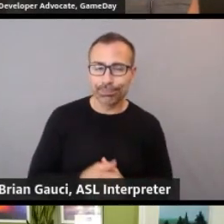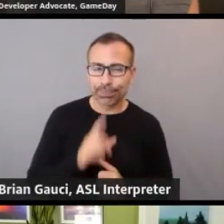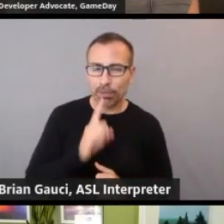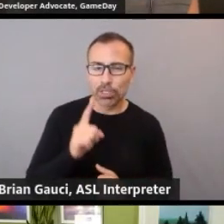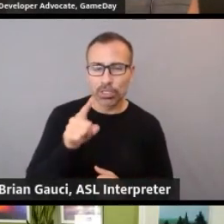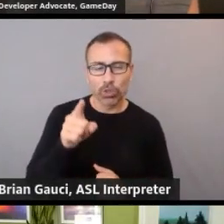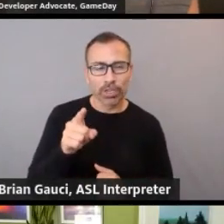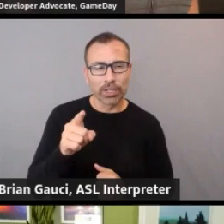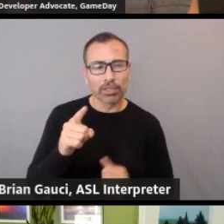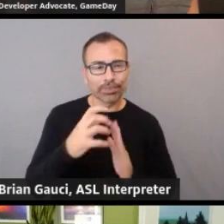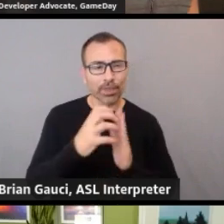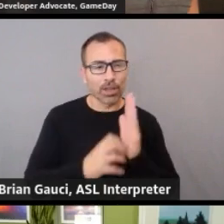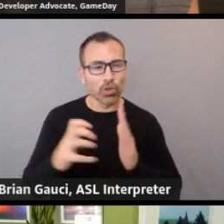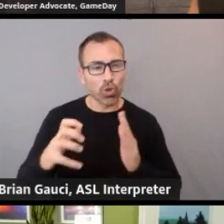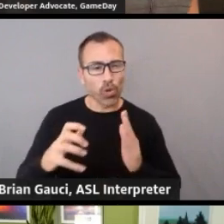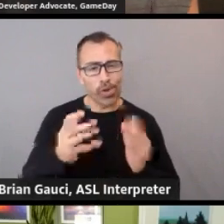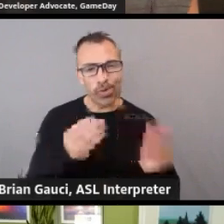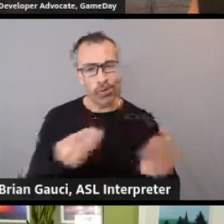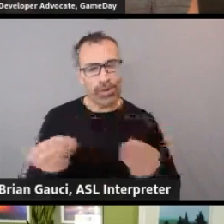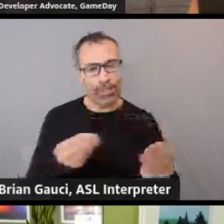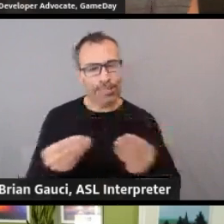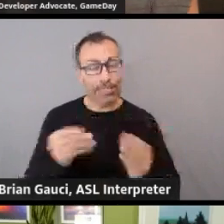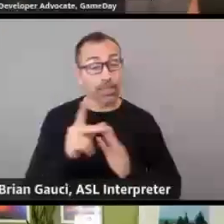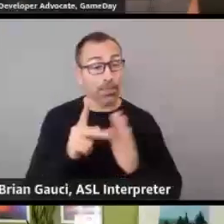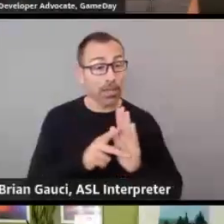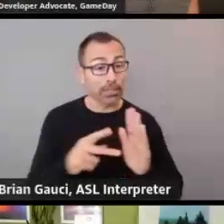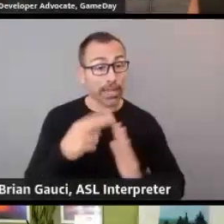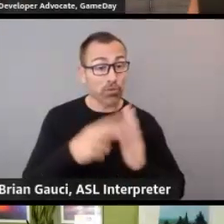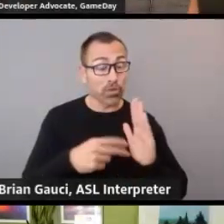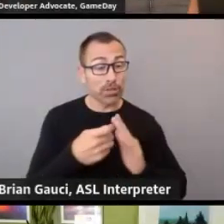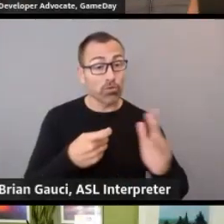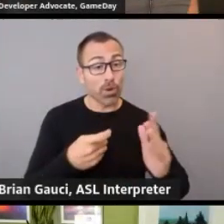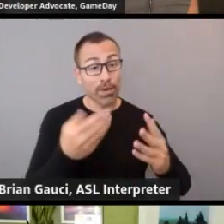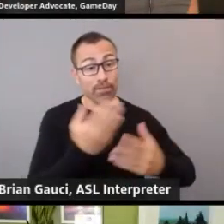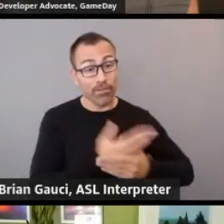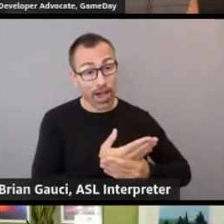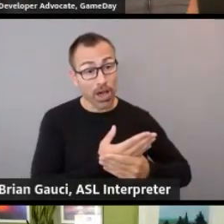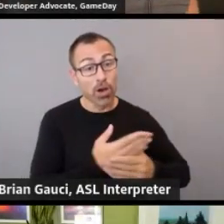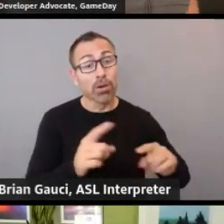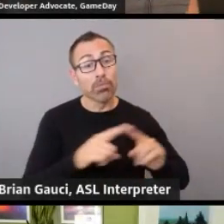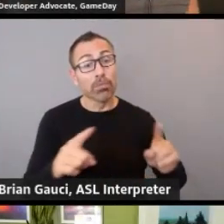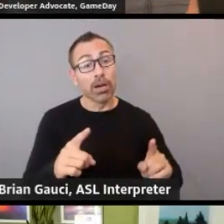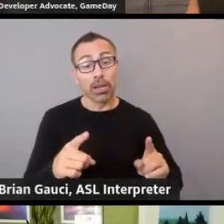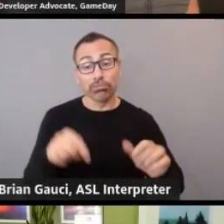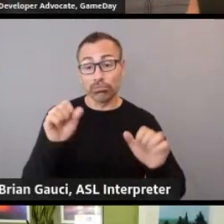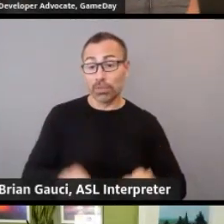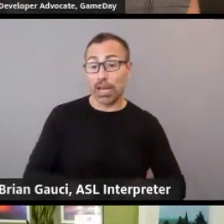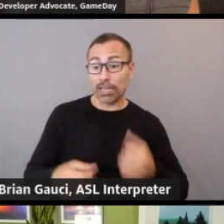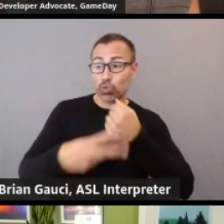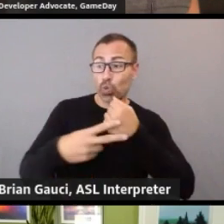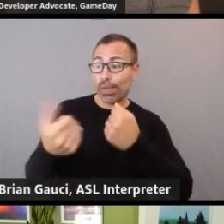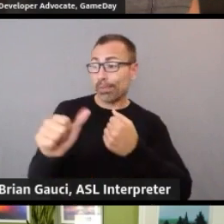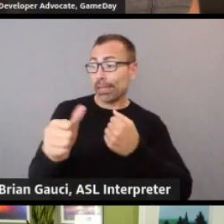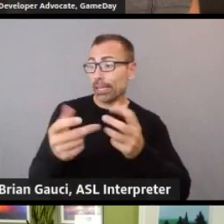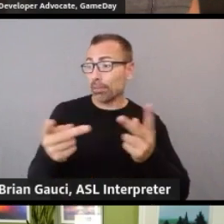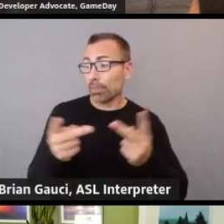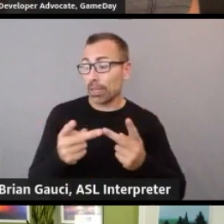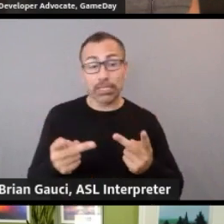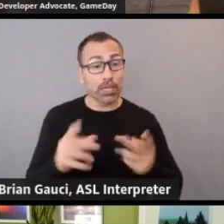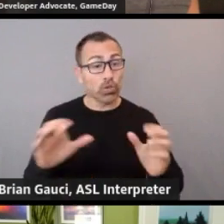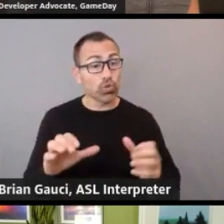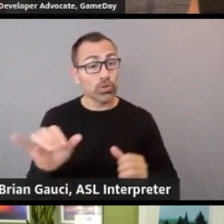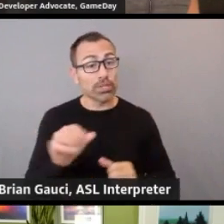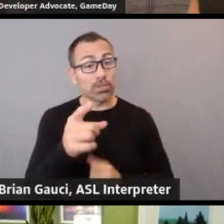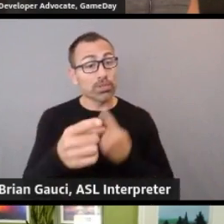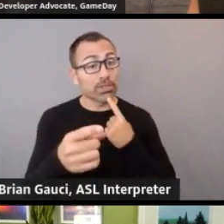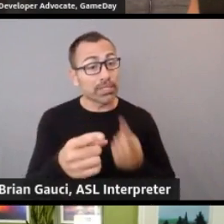I'm passing in these policies. I happen to read them in from a file, but frankly, I could store them anywhere, and I could do just as you say, create